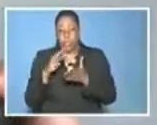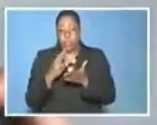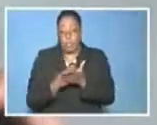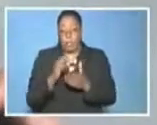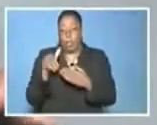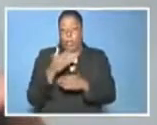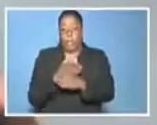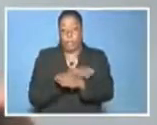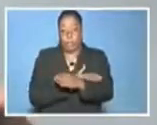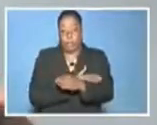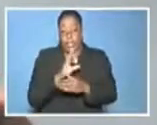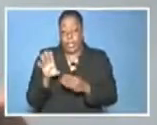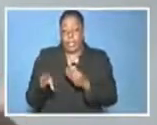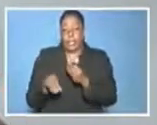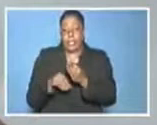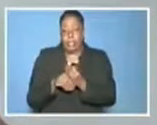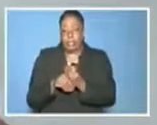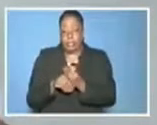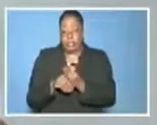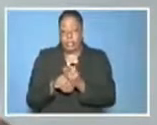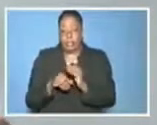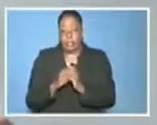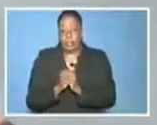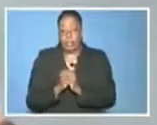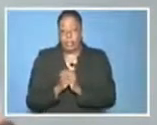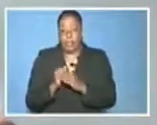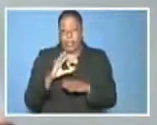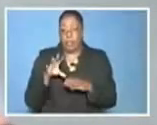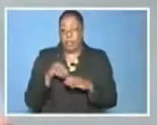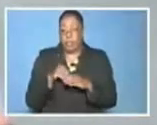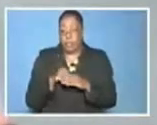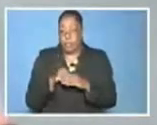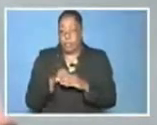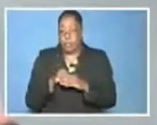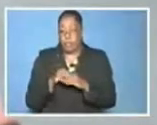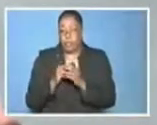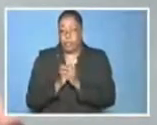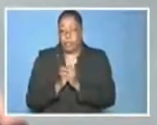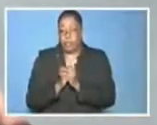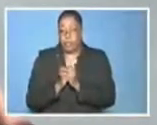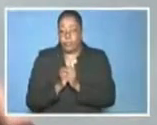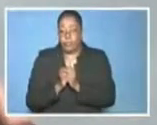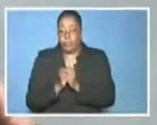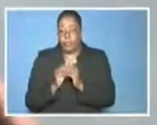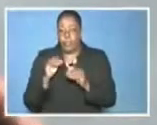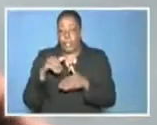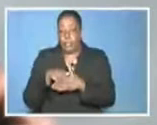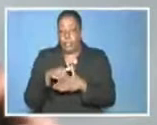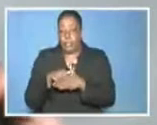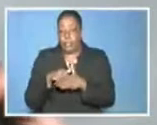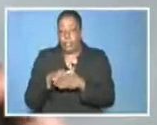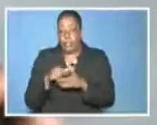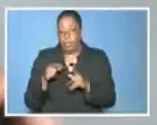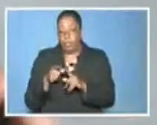in addition to the infrastructure component, which includes the culverts, installation of culverts